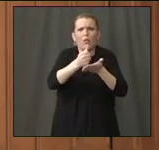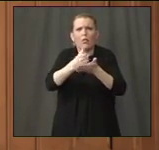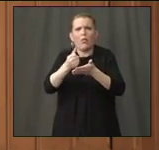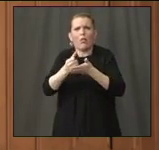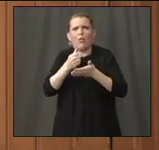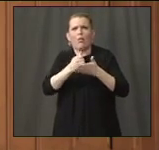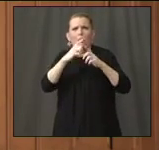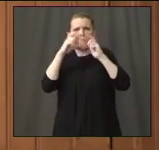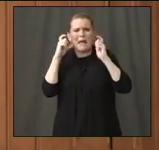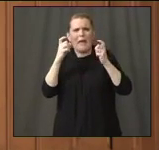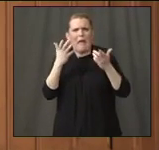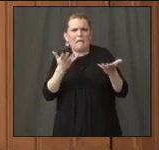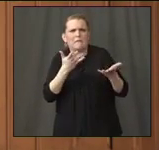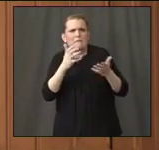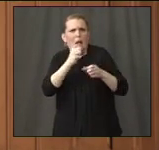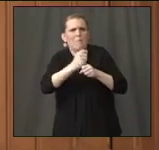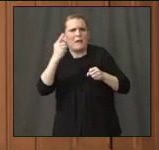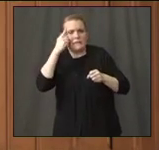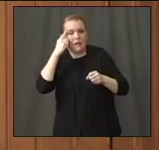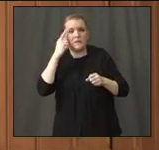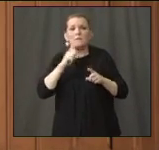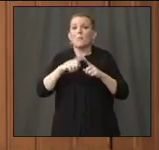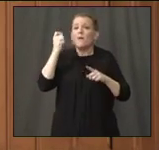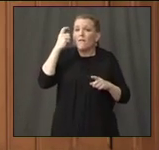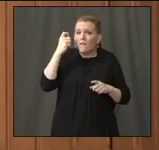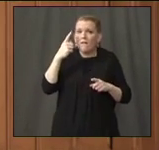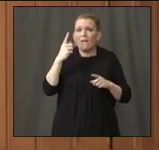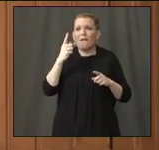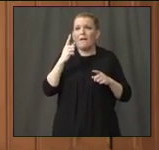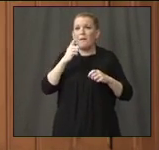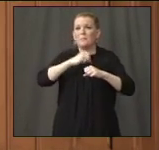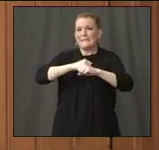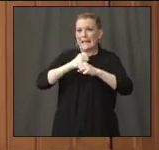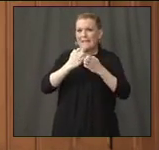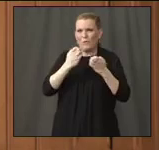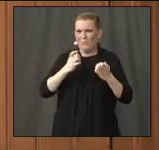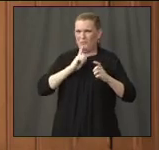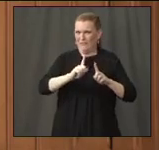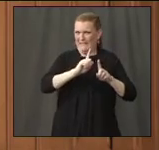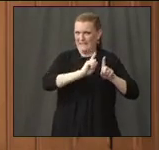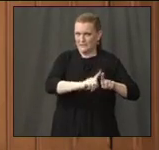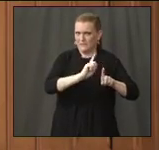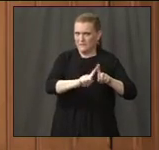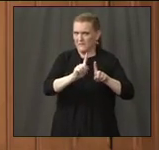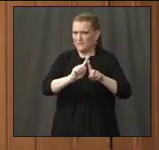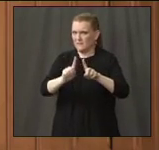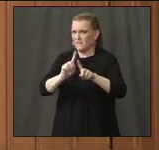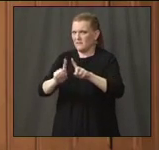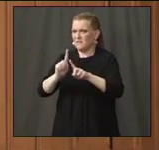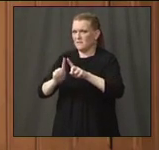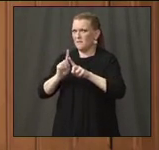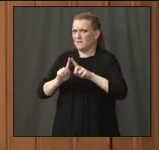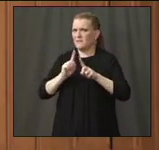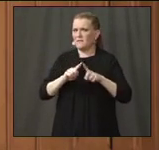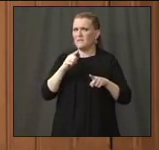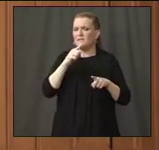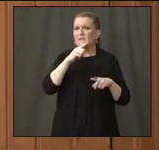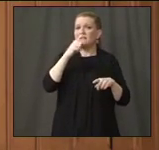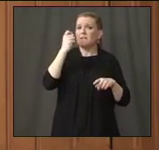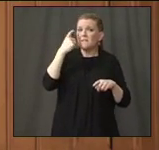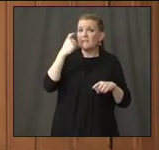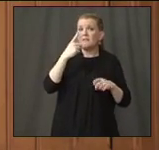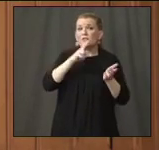tremendous shortage right now. Neither of those things have anything to do with the executive order, which is really about face coverings. And so we actually